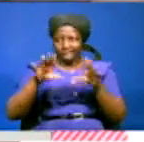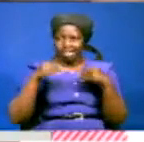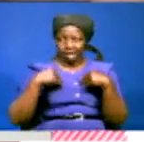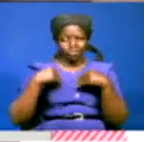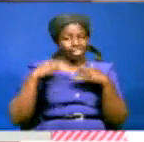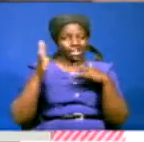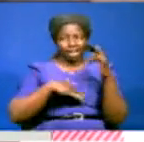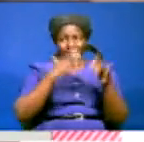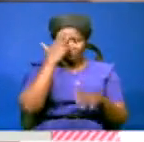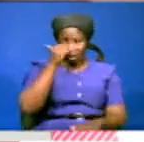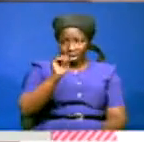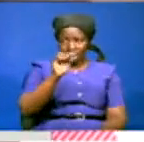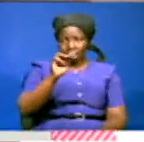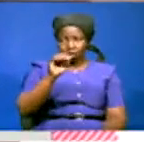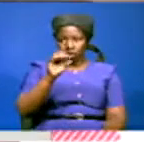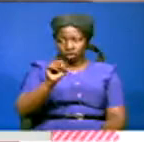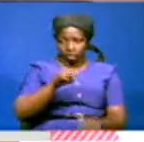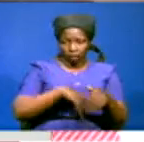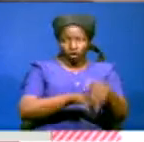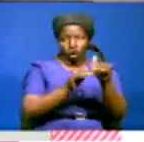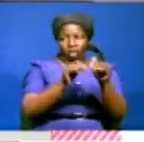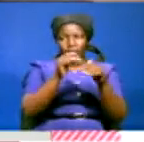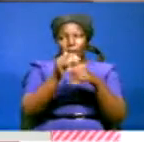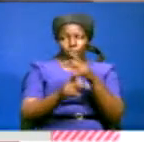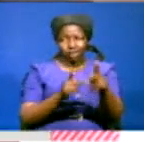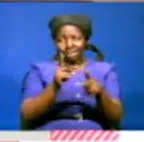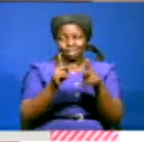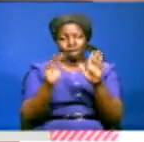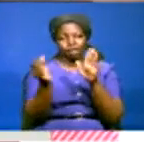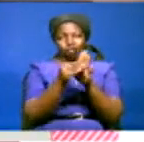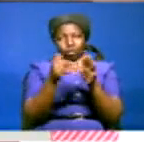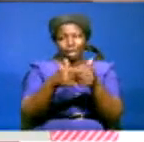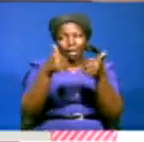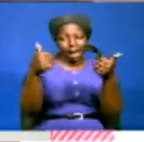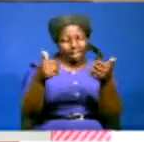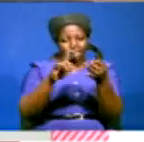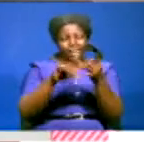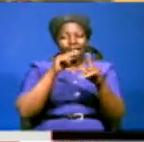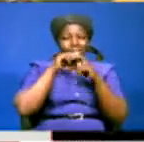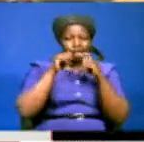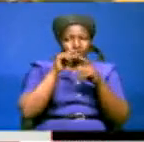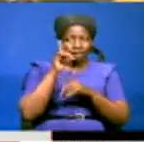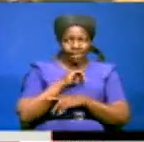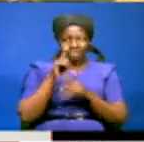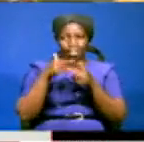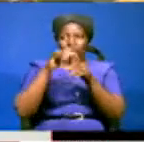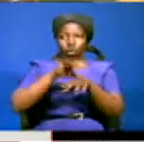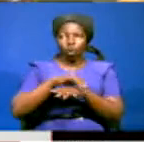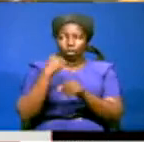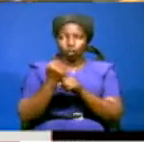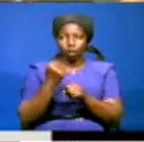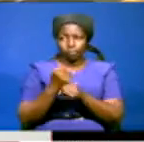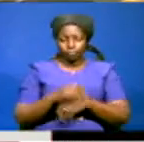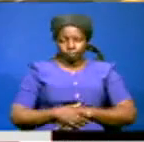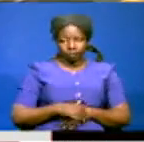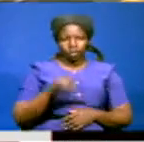alifuata procedure, aligazetiwa, walimu interview, akapatu ya nafasi. Jeffrey Mitalo petitioned